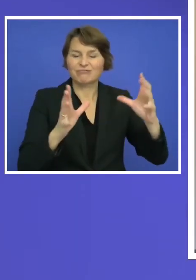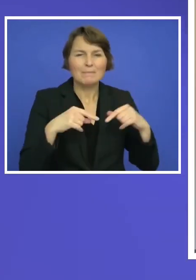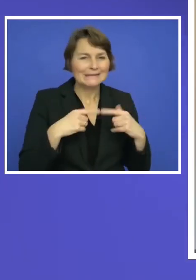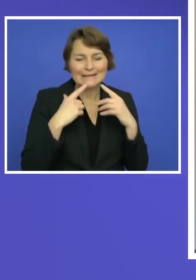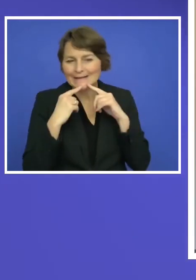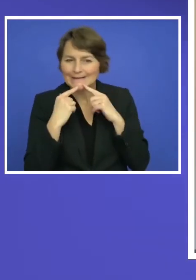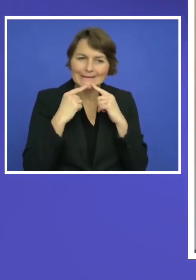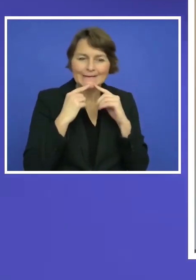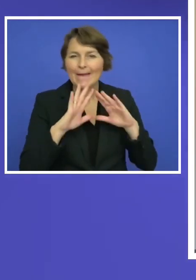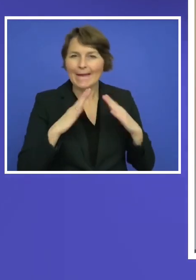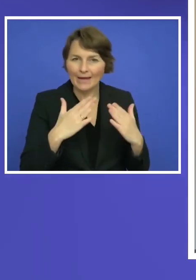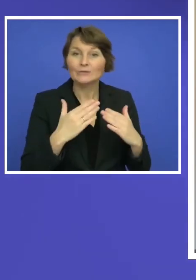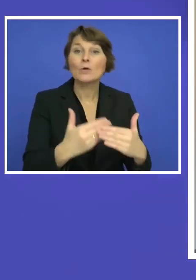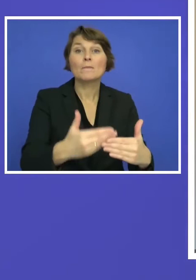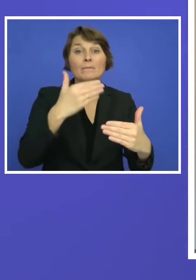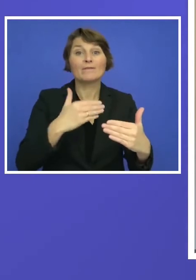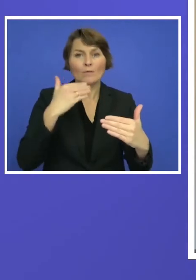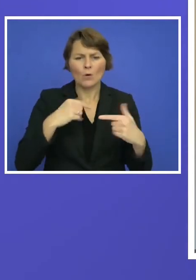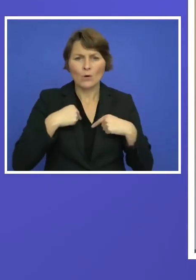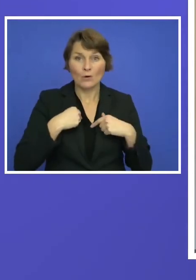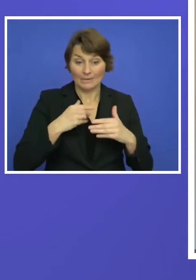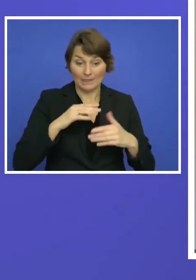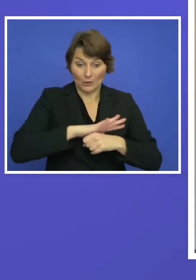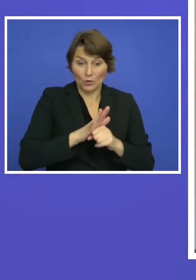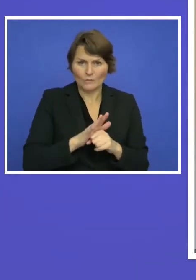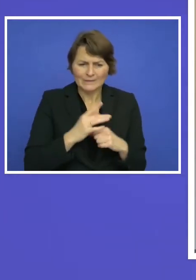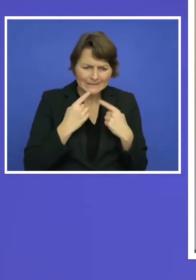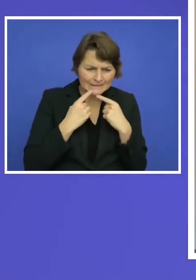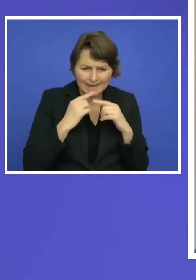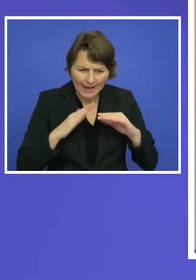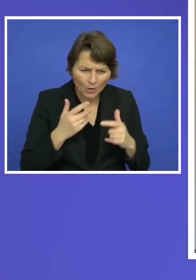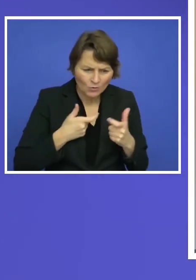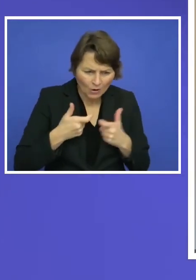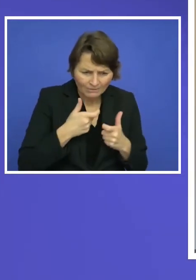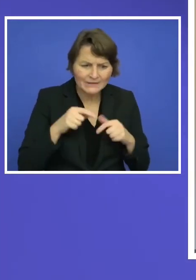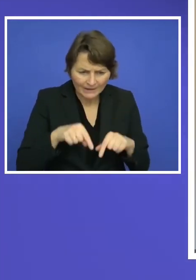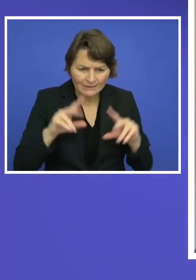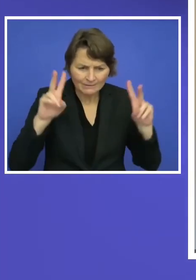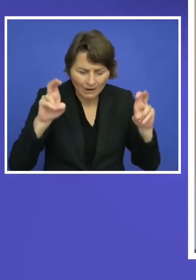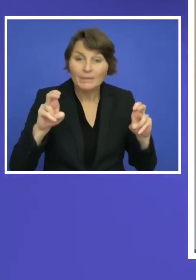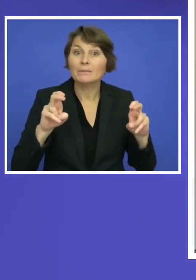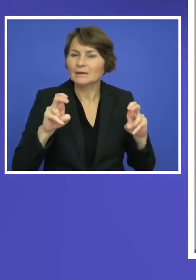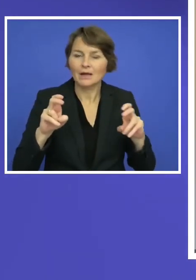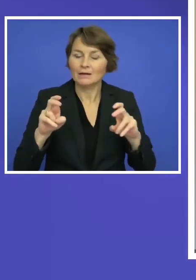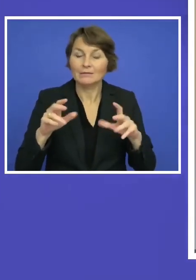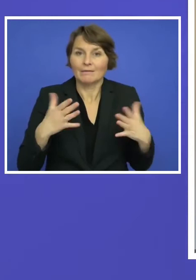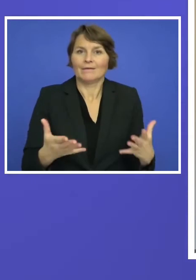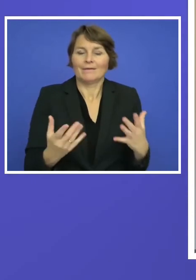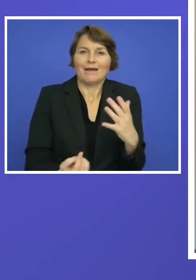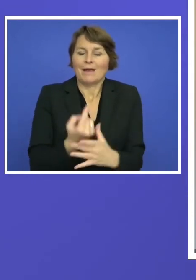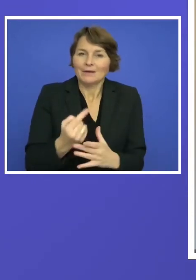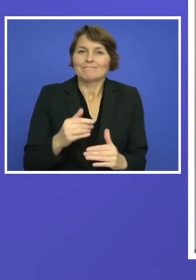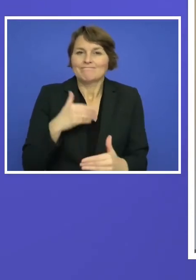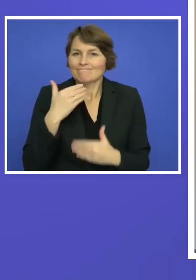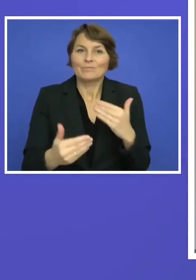prior to the COVID crisis, but we have it now hooked in, and it's an opportunity to join efforts